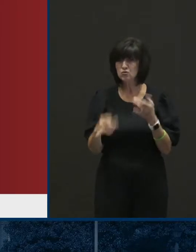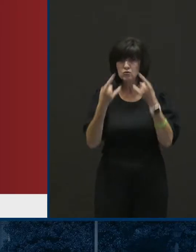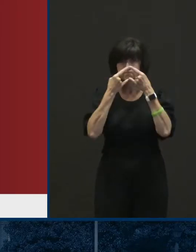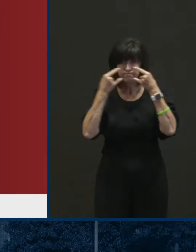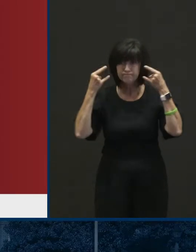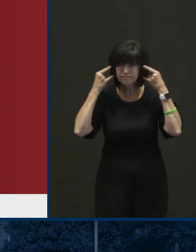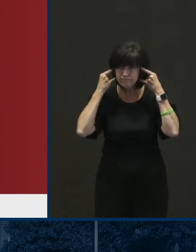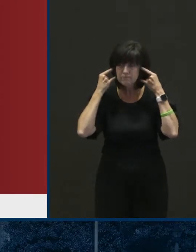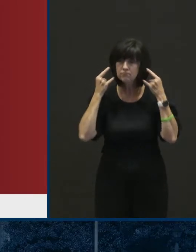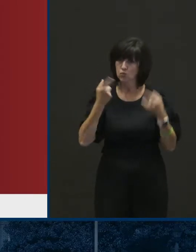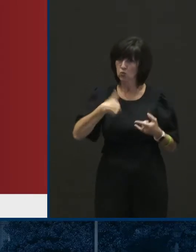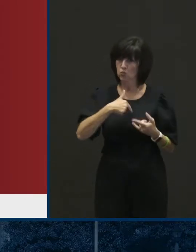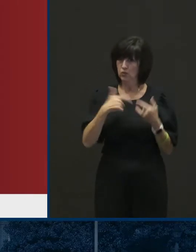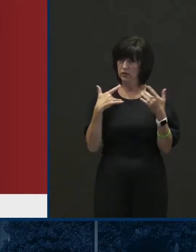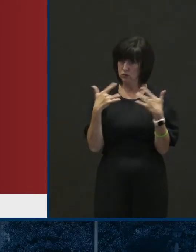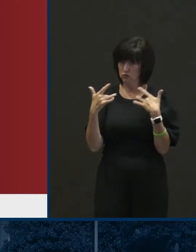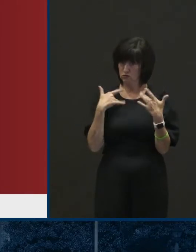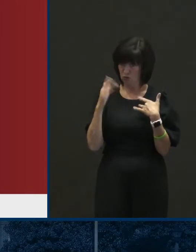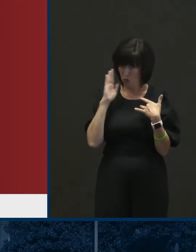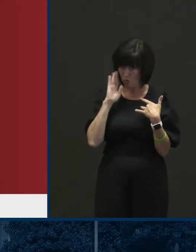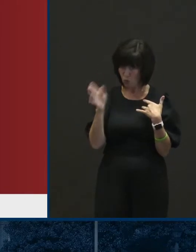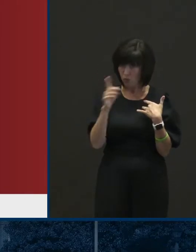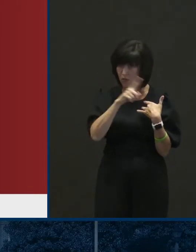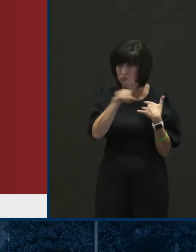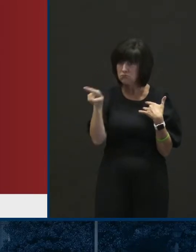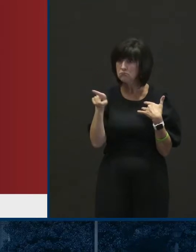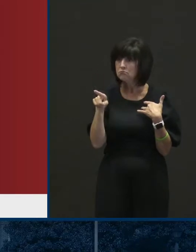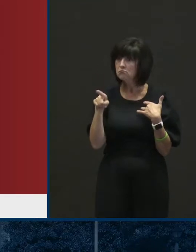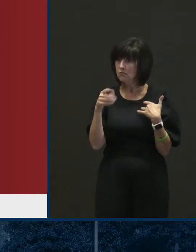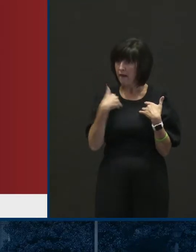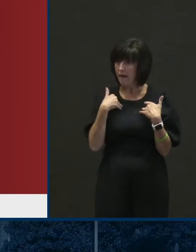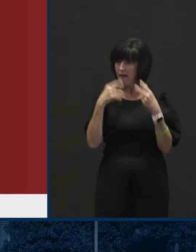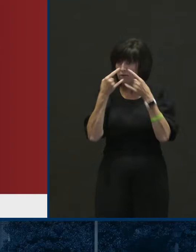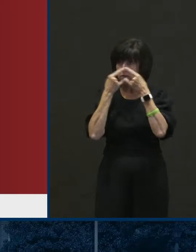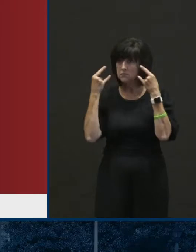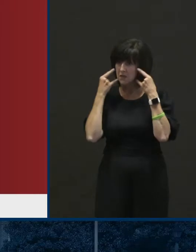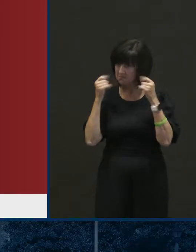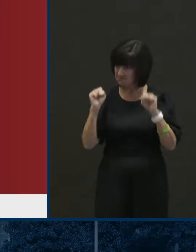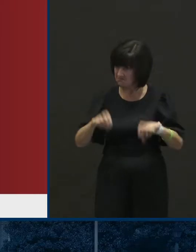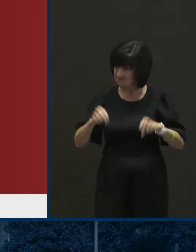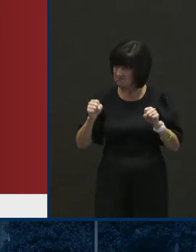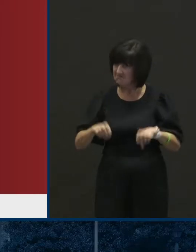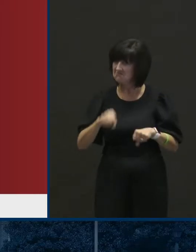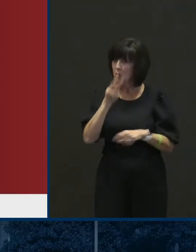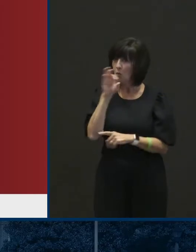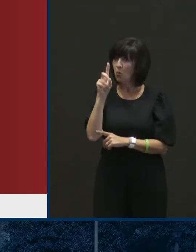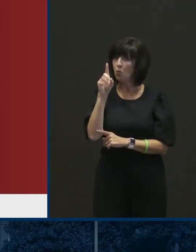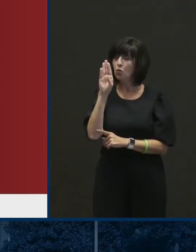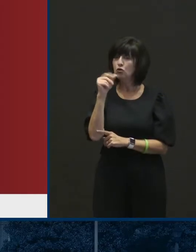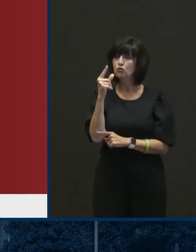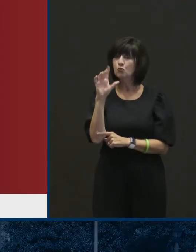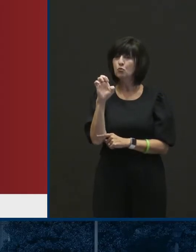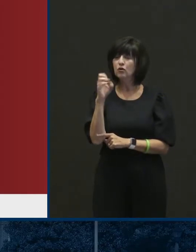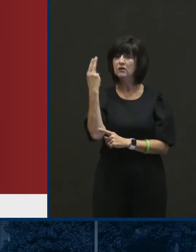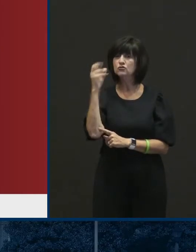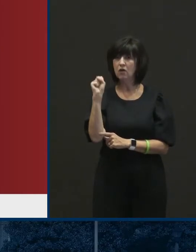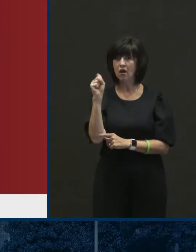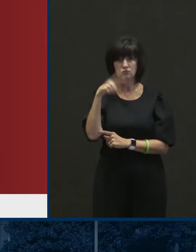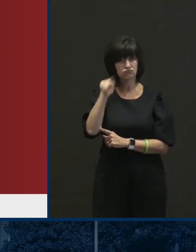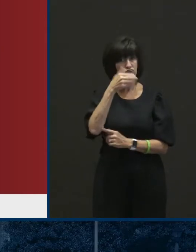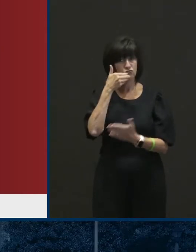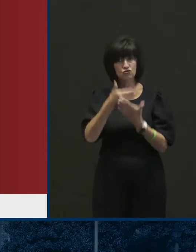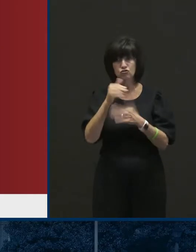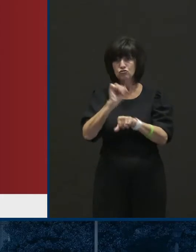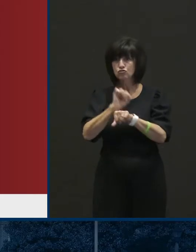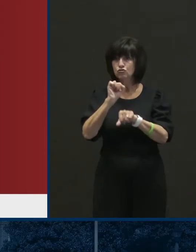that we were concerned about. Might not happen, but it turns out the students, at least there at Woodbridge High School, were doing a good job with